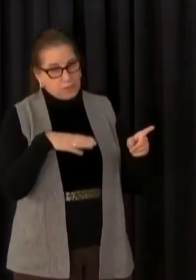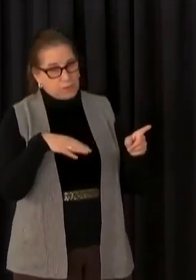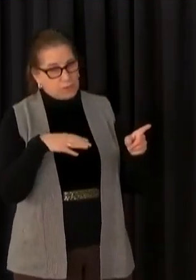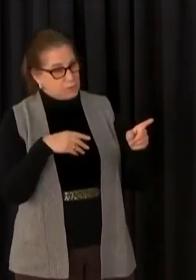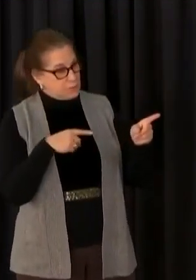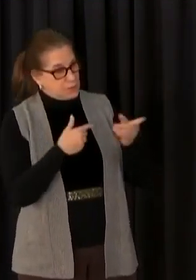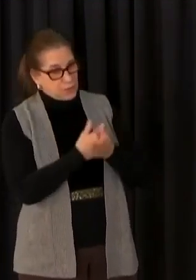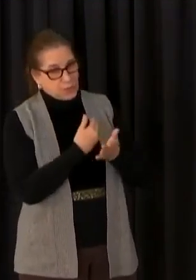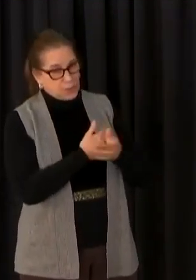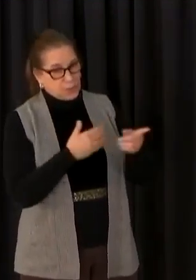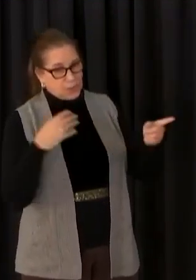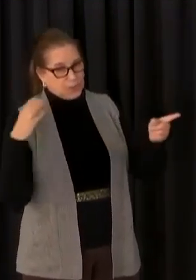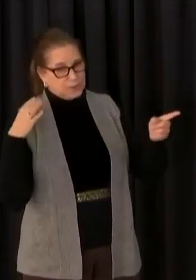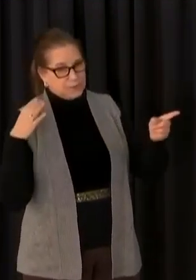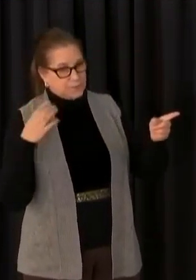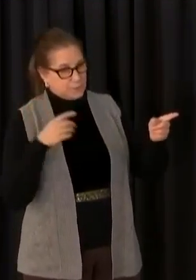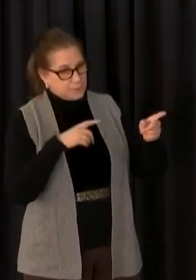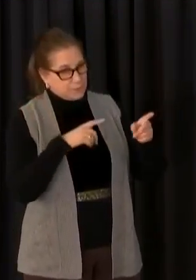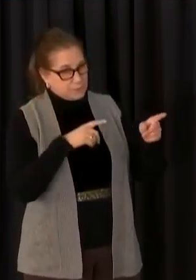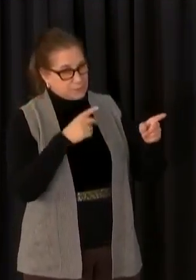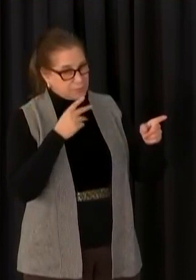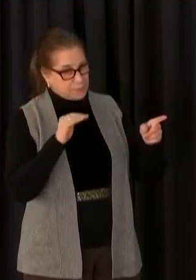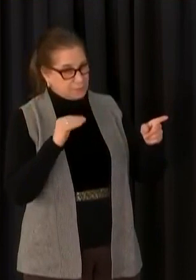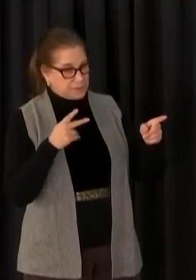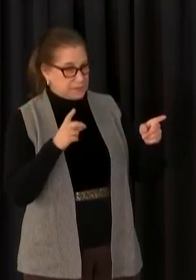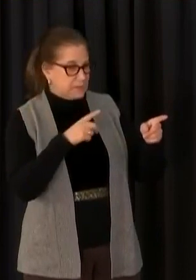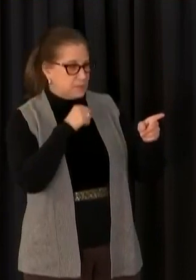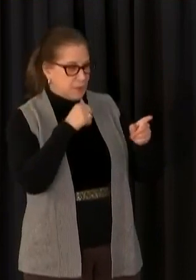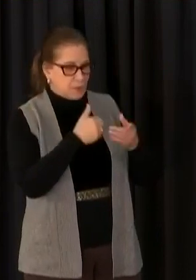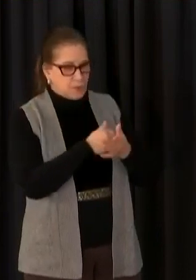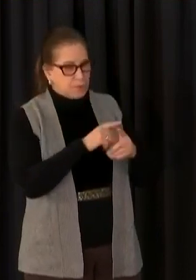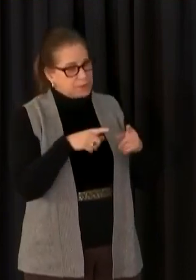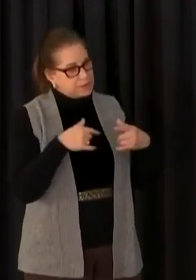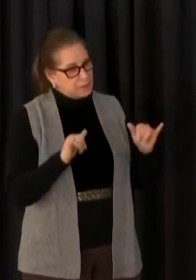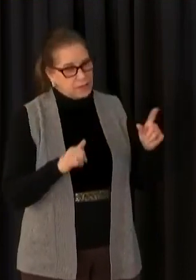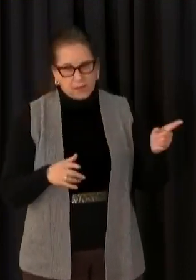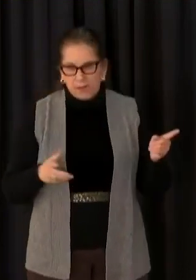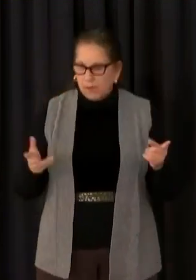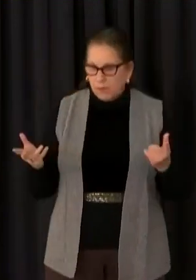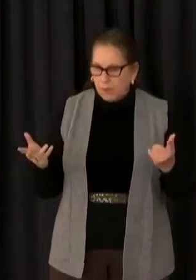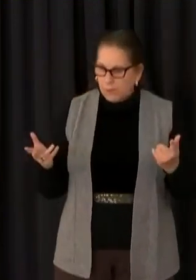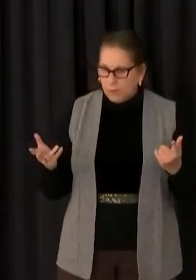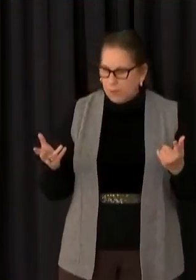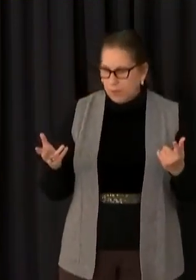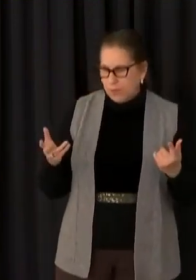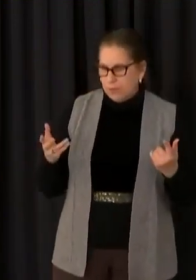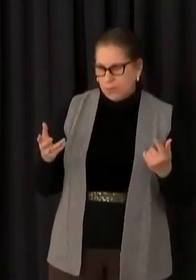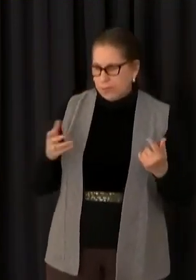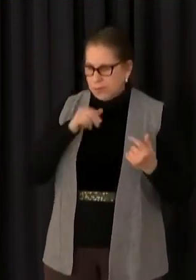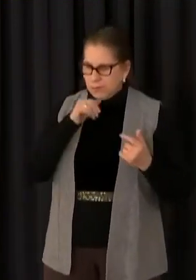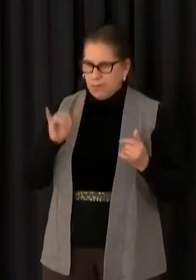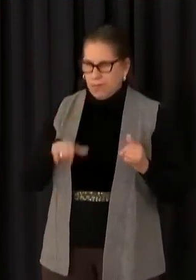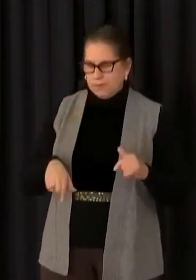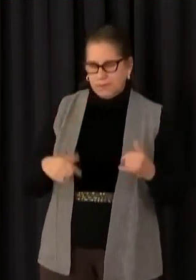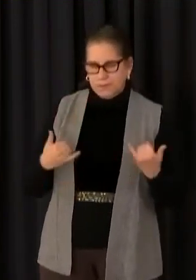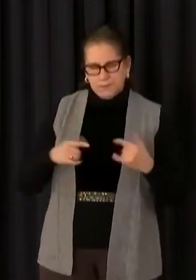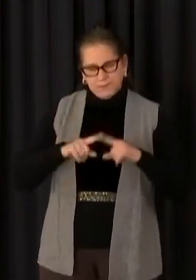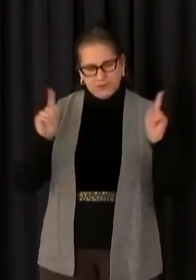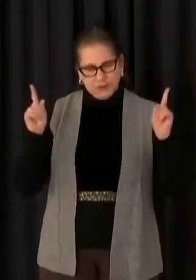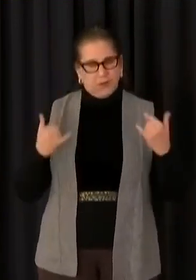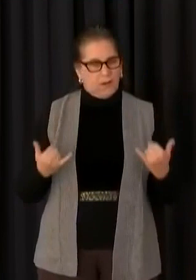with MPD. Have you ever seen this much help coming in for a large event? Not at this level, no.